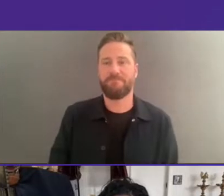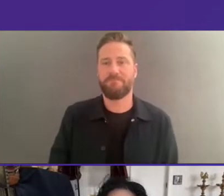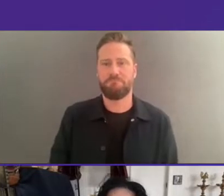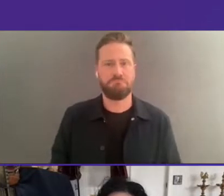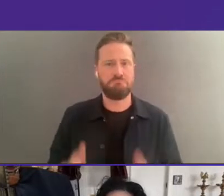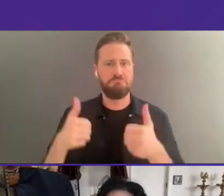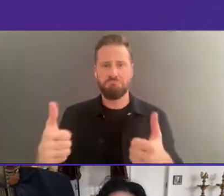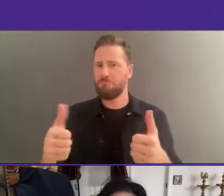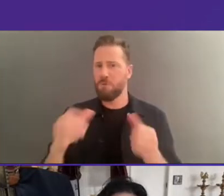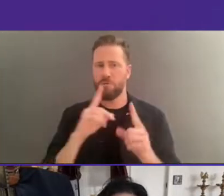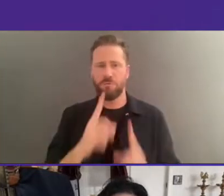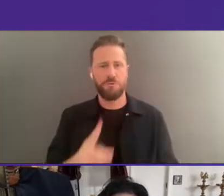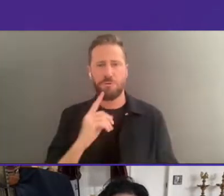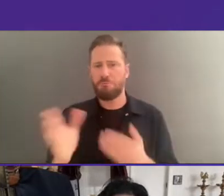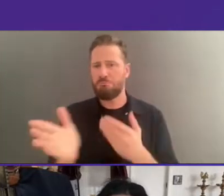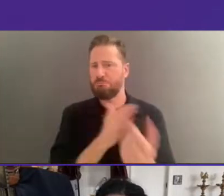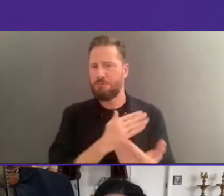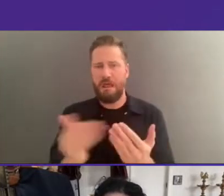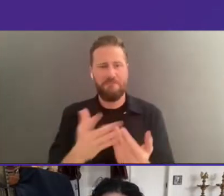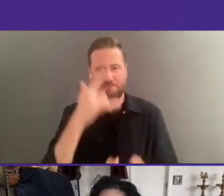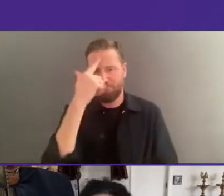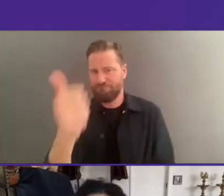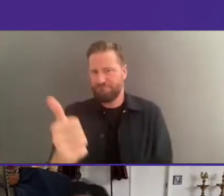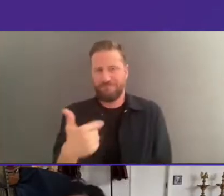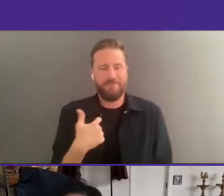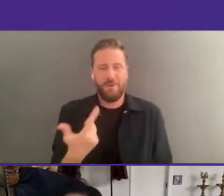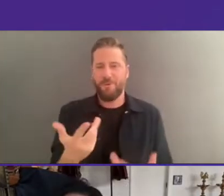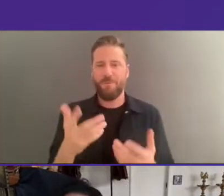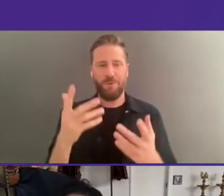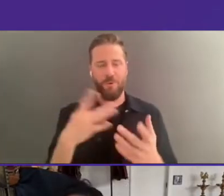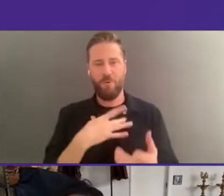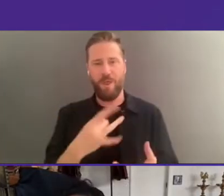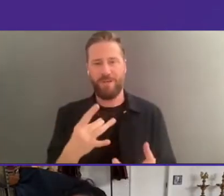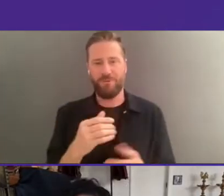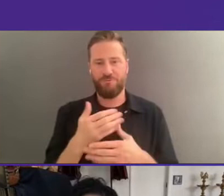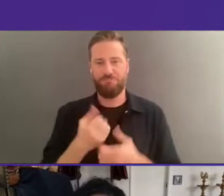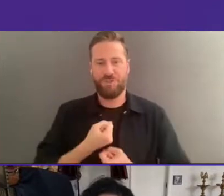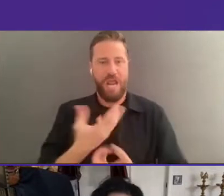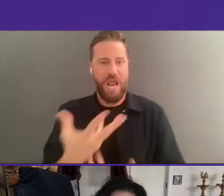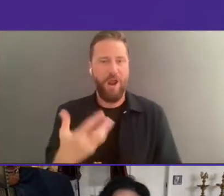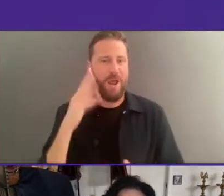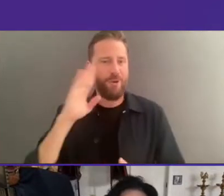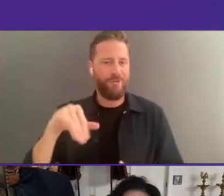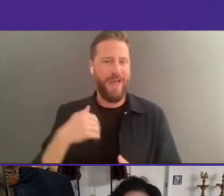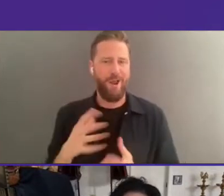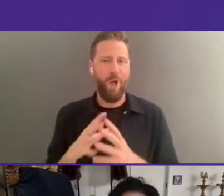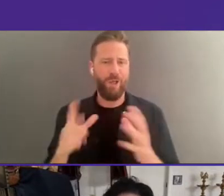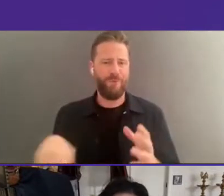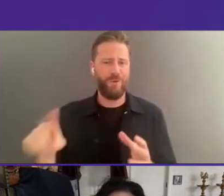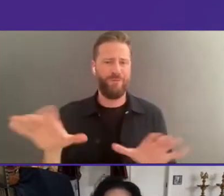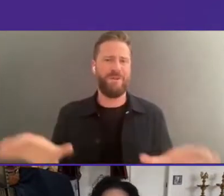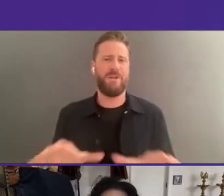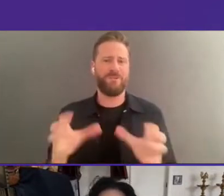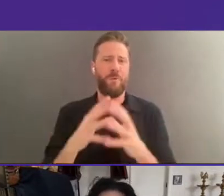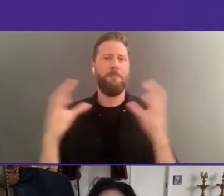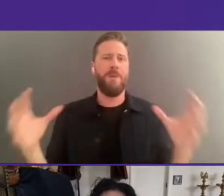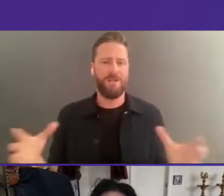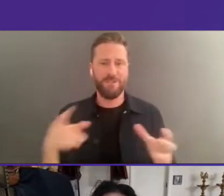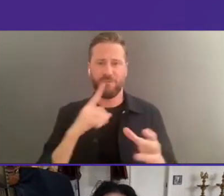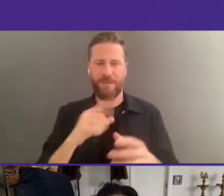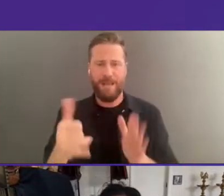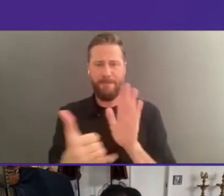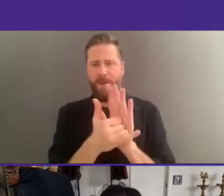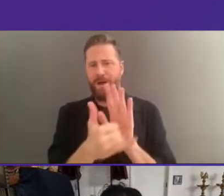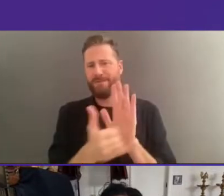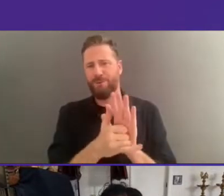Sure. Yeah, just whatever, whatever you would like to share. I know all of you have done so much. It's impossible to